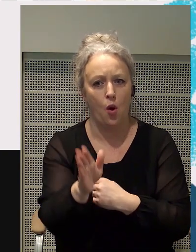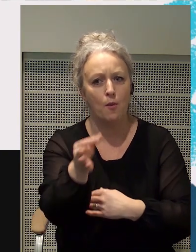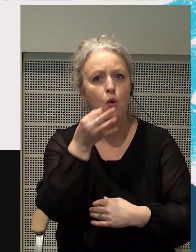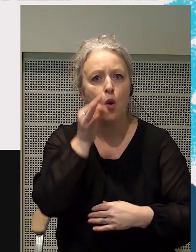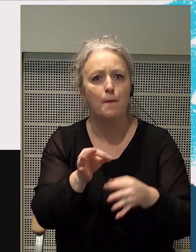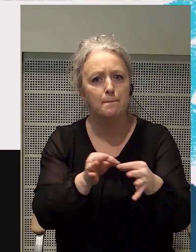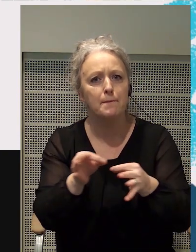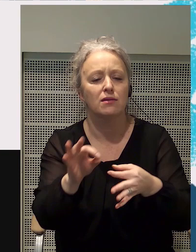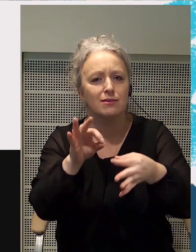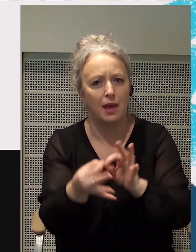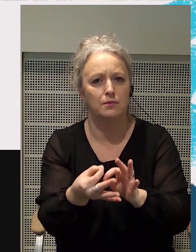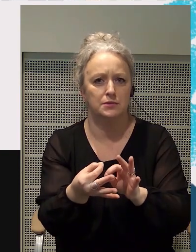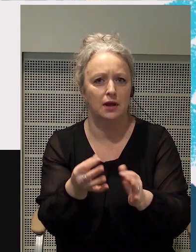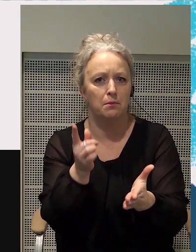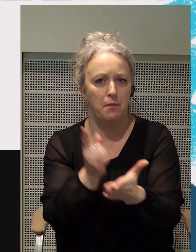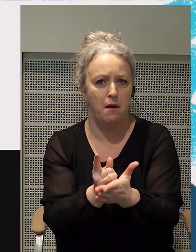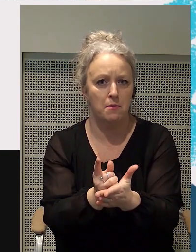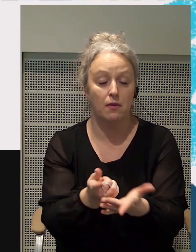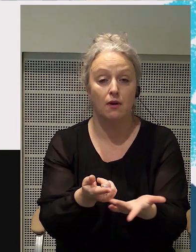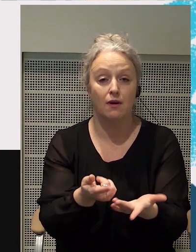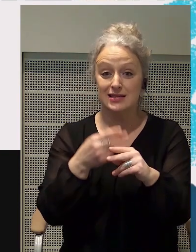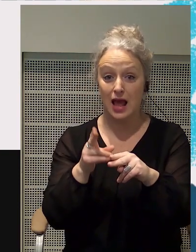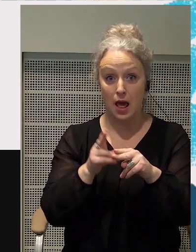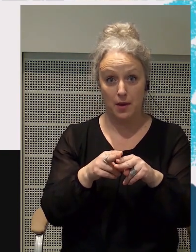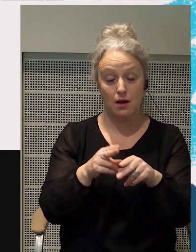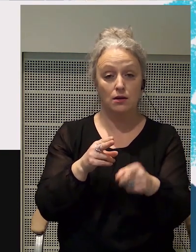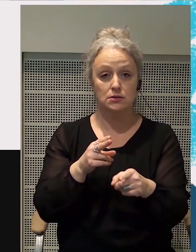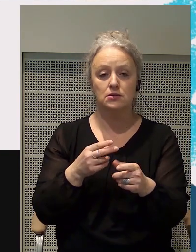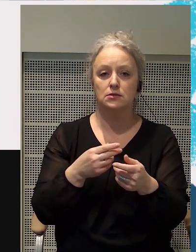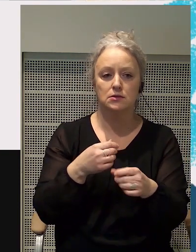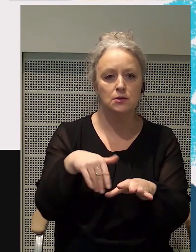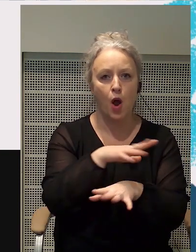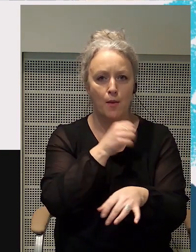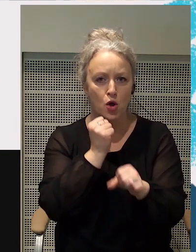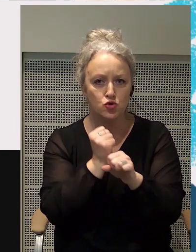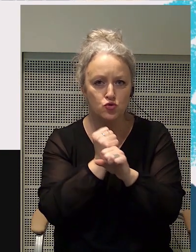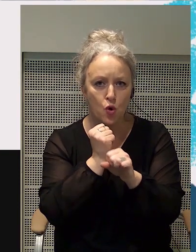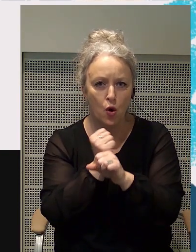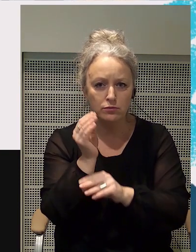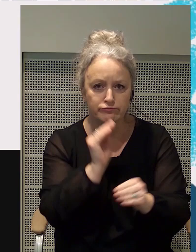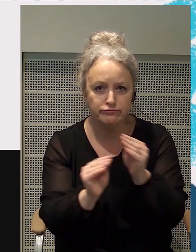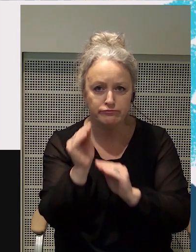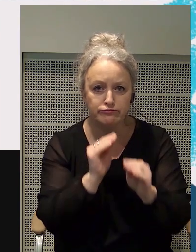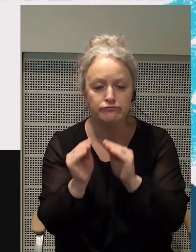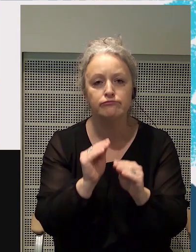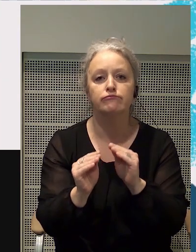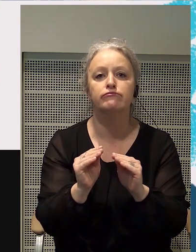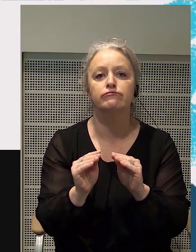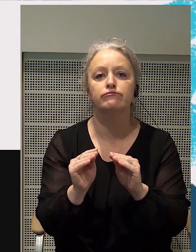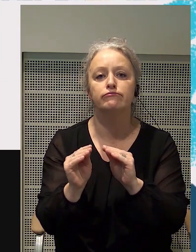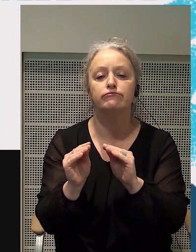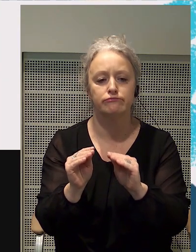concept that's used in quality of life research that tries to catch that, and it's health-related quality of life, and it is